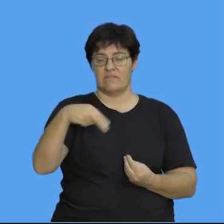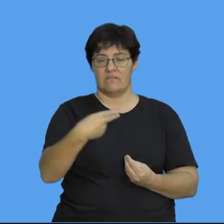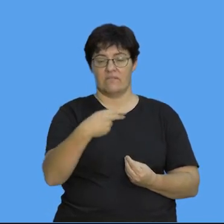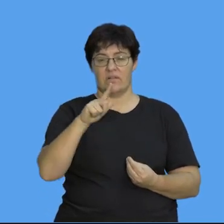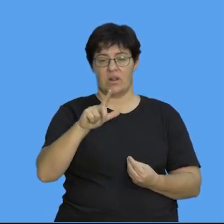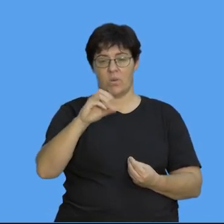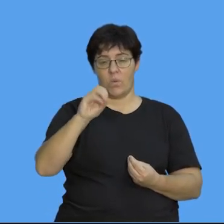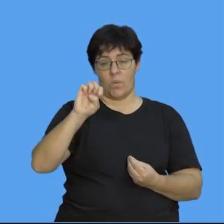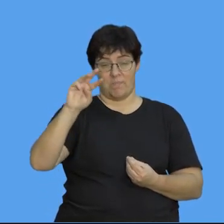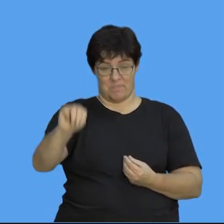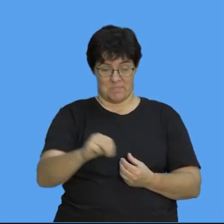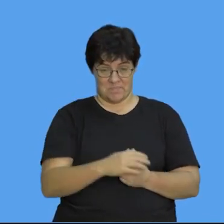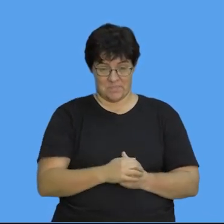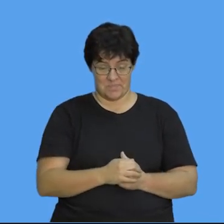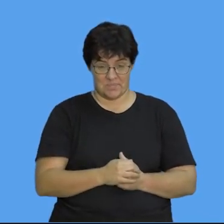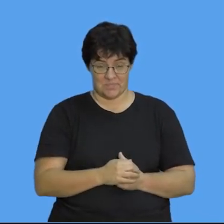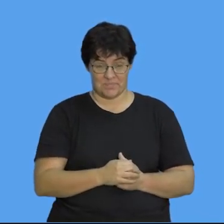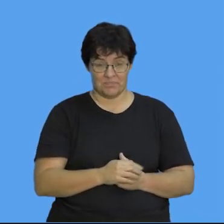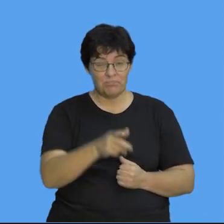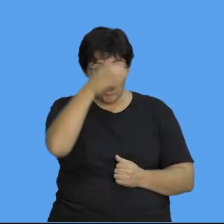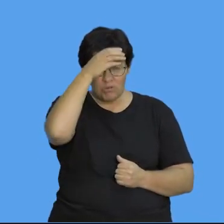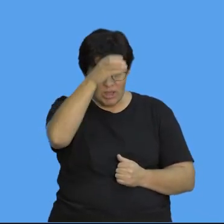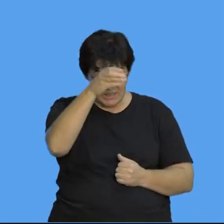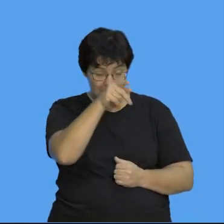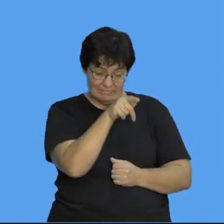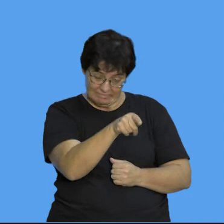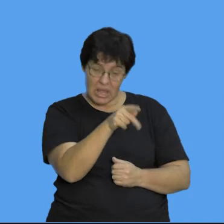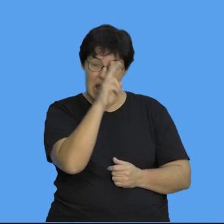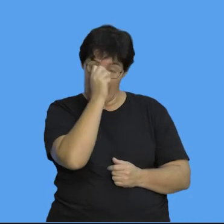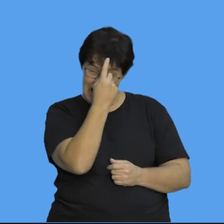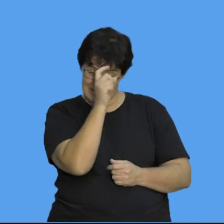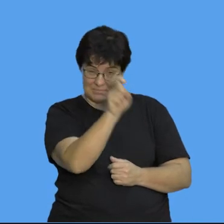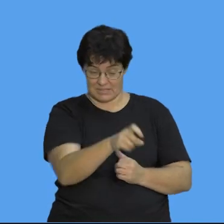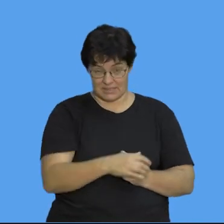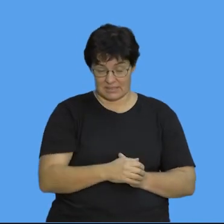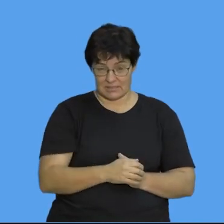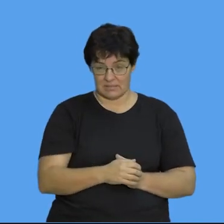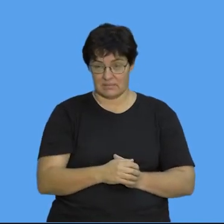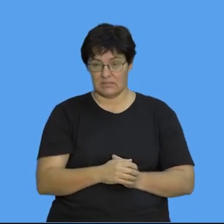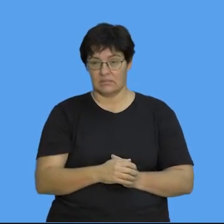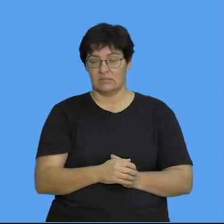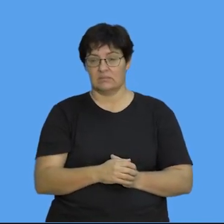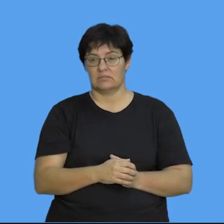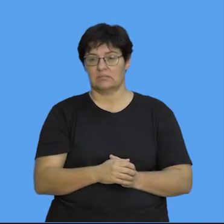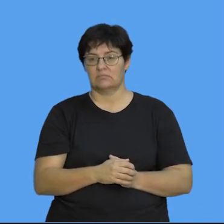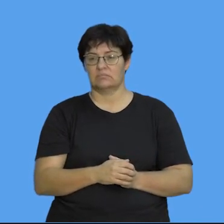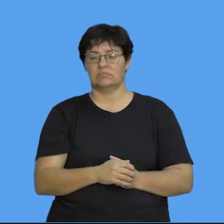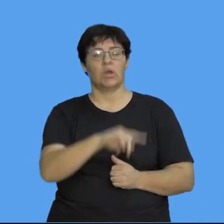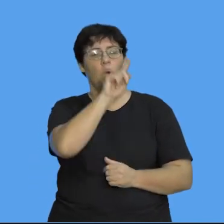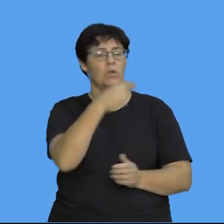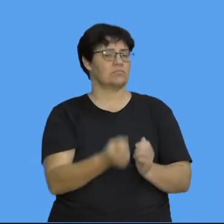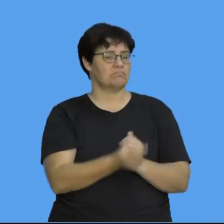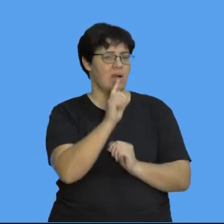go, sorry. Those are concepts that you're going to need to understand. So what kind of questions can we ask